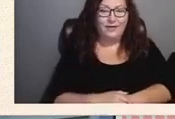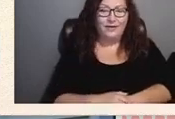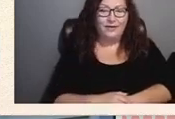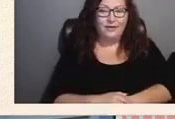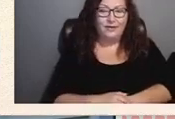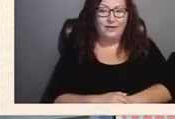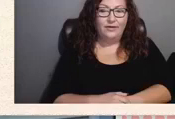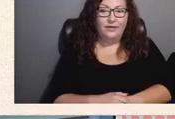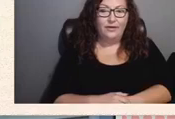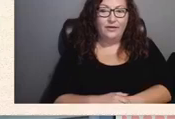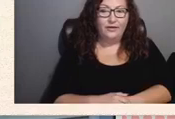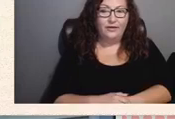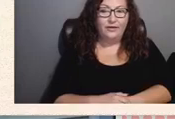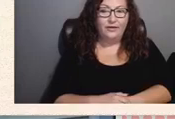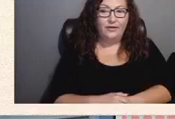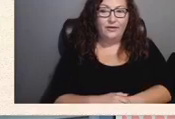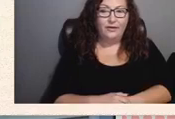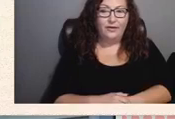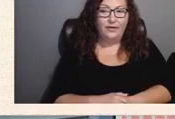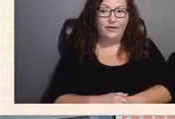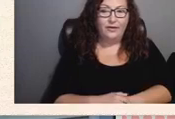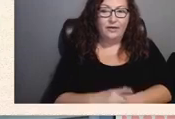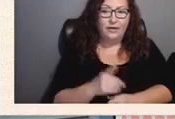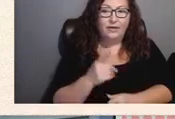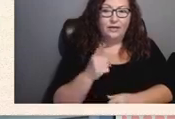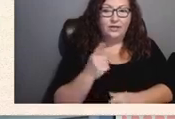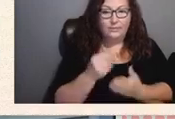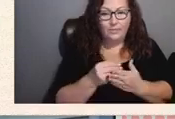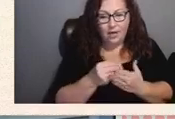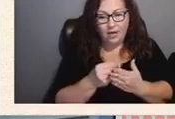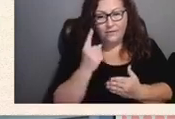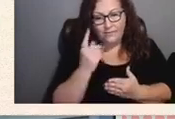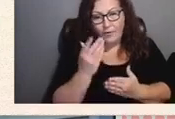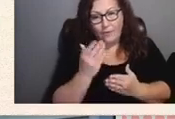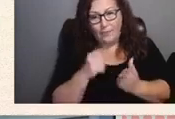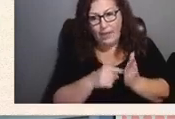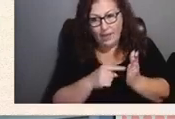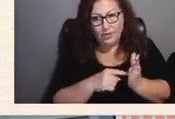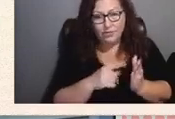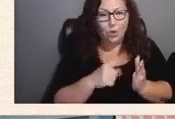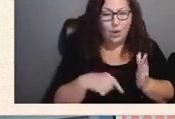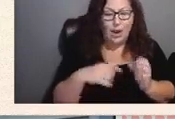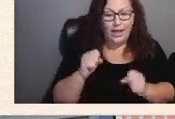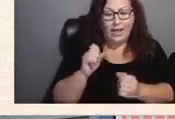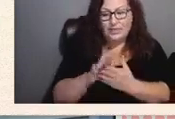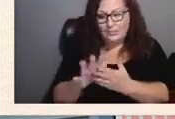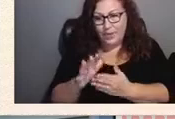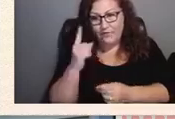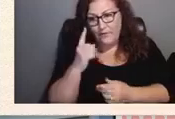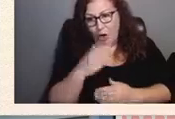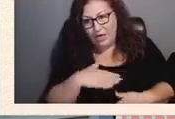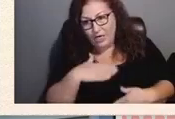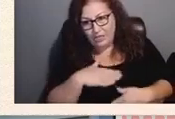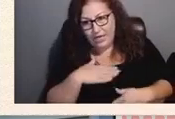Budgeting some side money for bills, and then what I could spend for entertainment reasons.